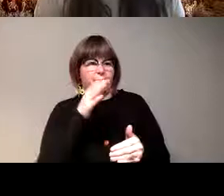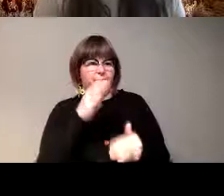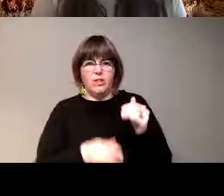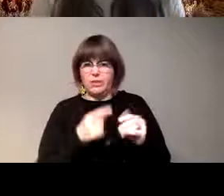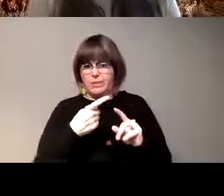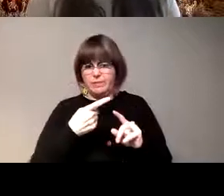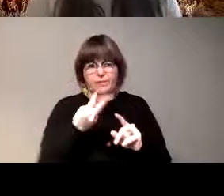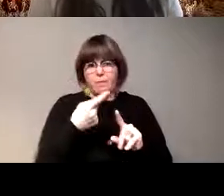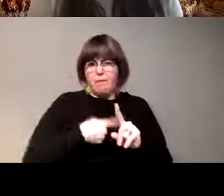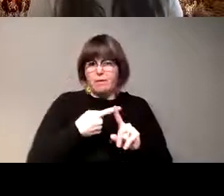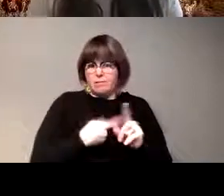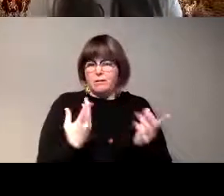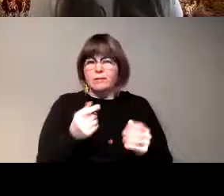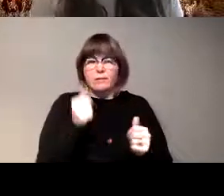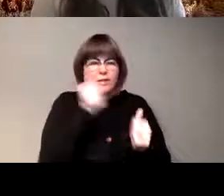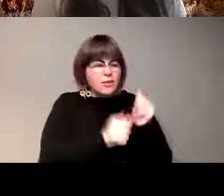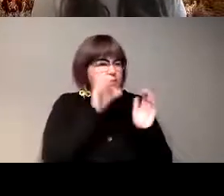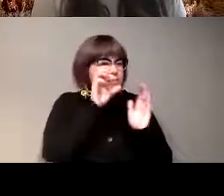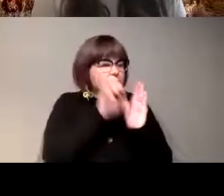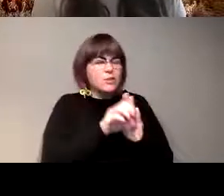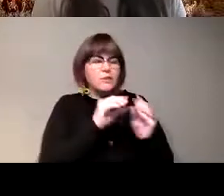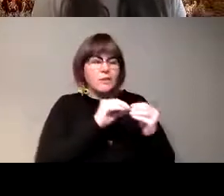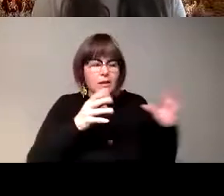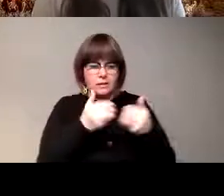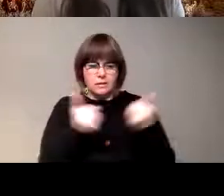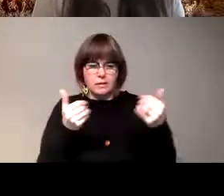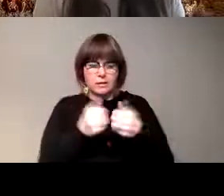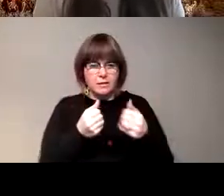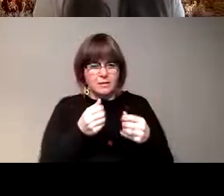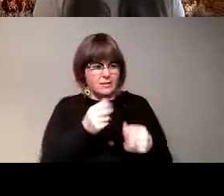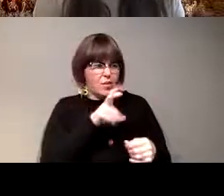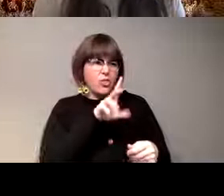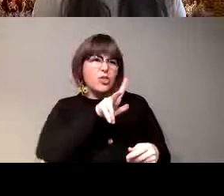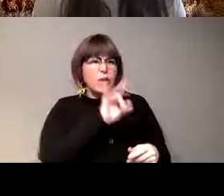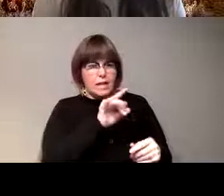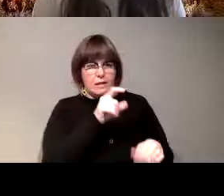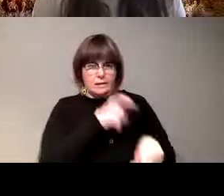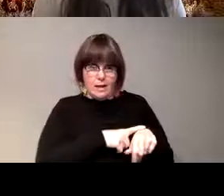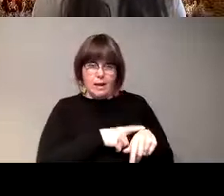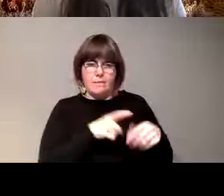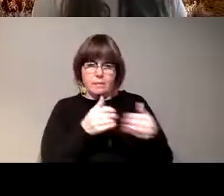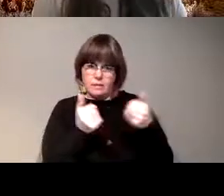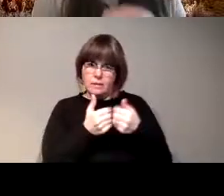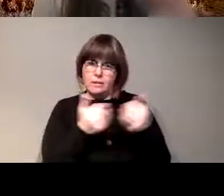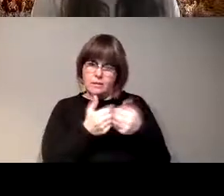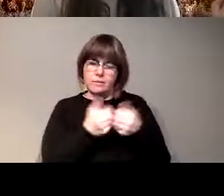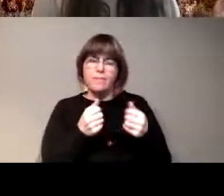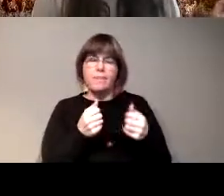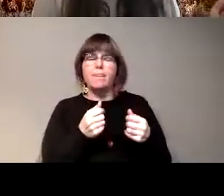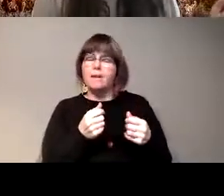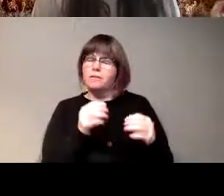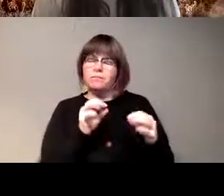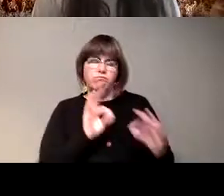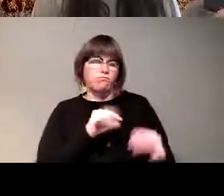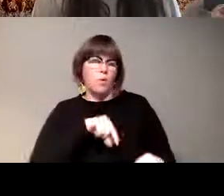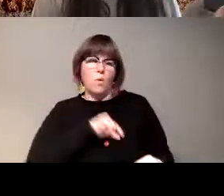months. And each Galaxy image was classified at least 38 times. So this rendered excellent quality